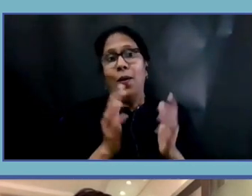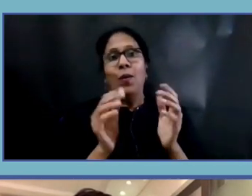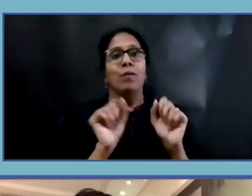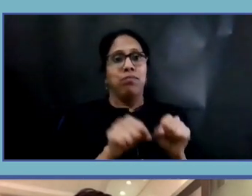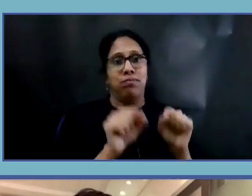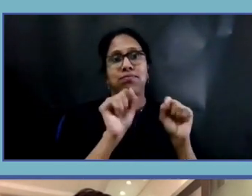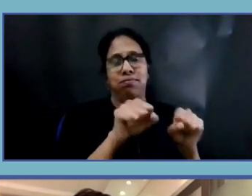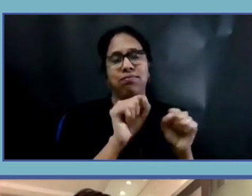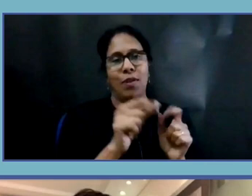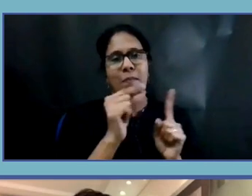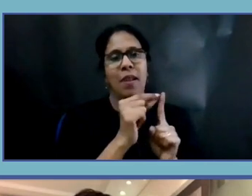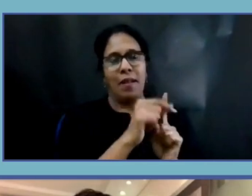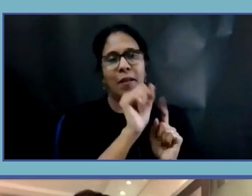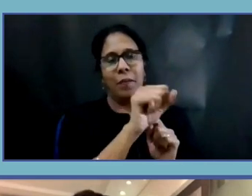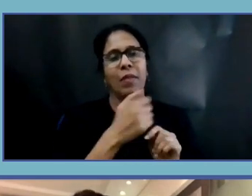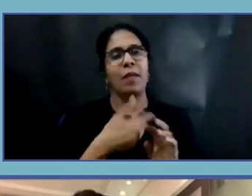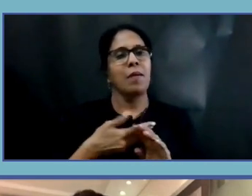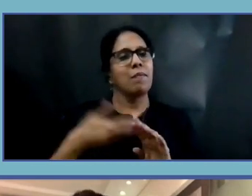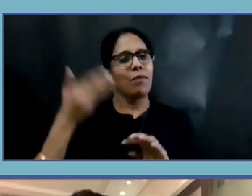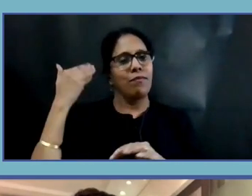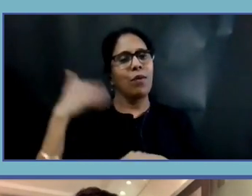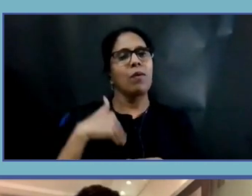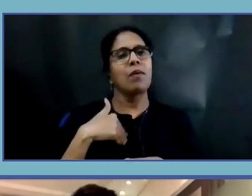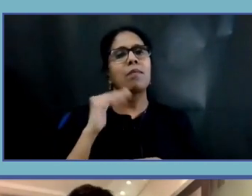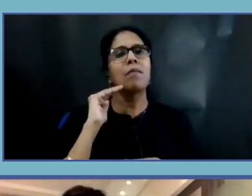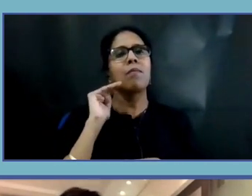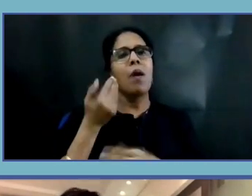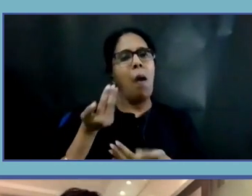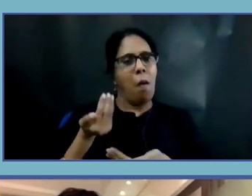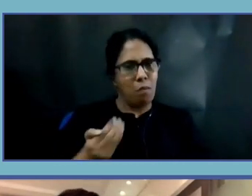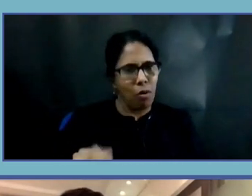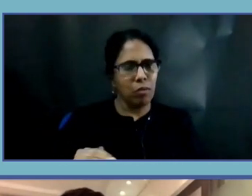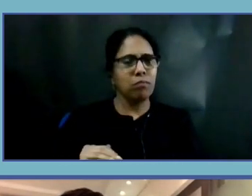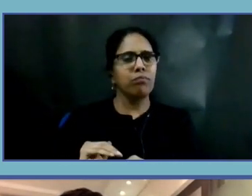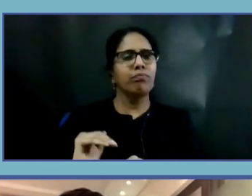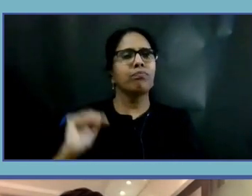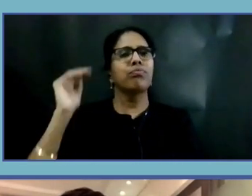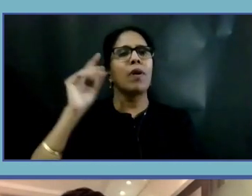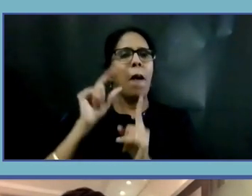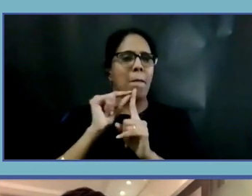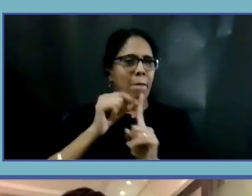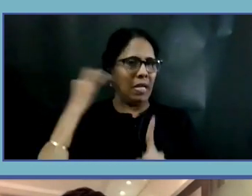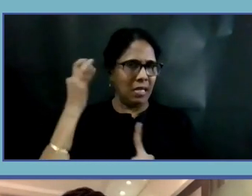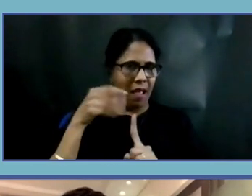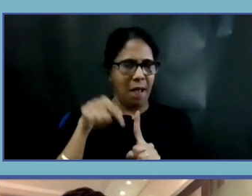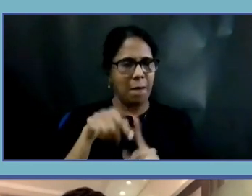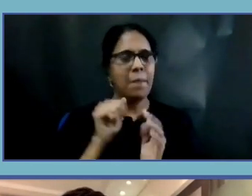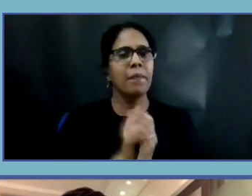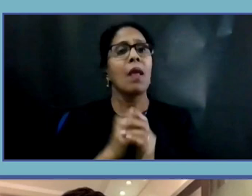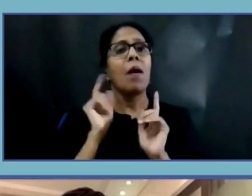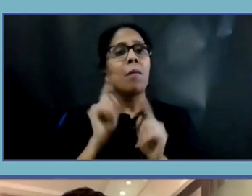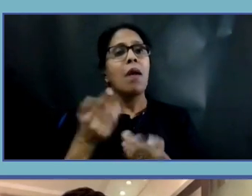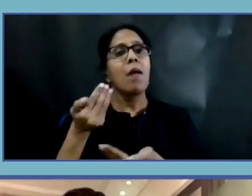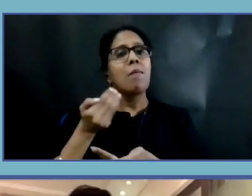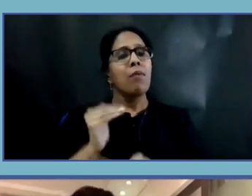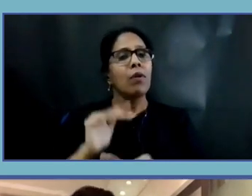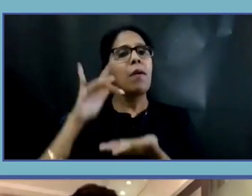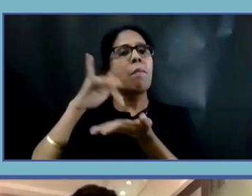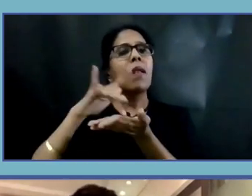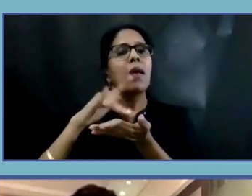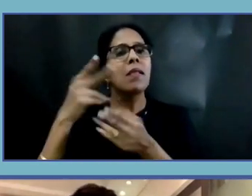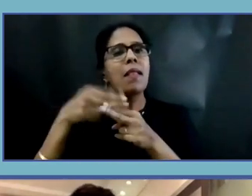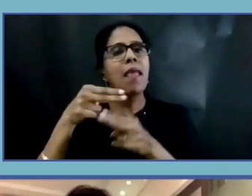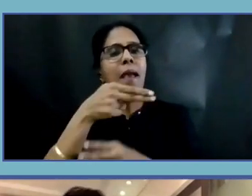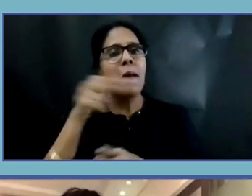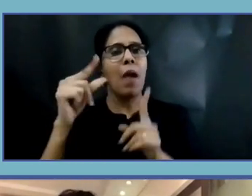Yeah, Pranav, I was born in Punjab and in a place called Patiala. Actually, I